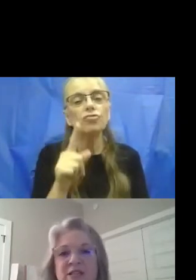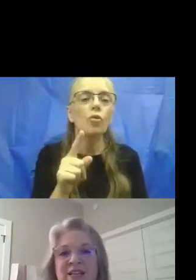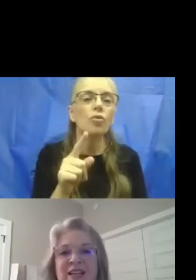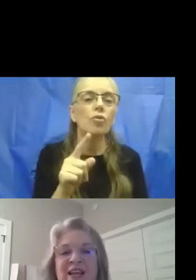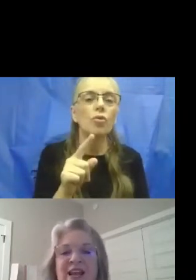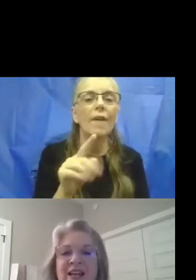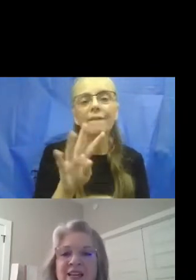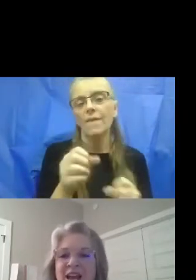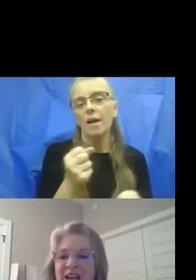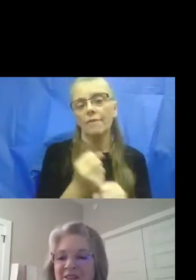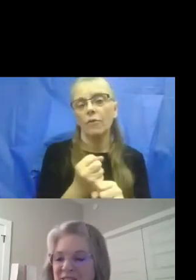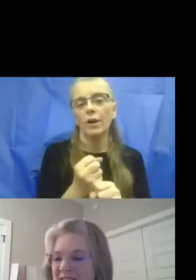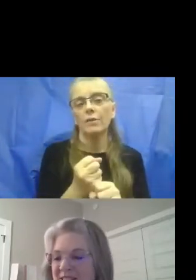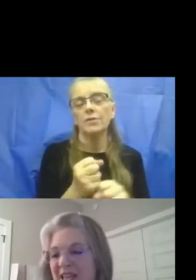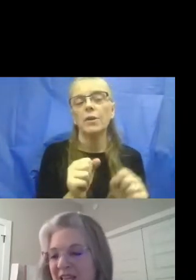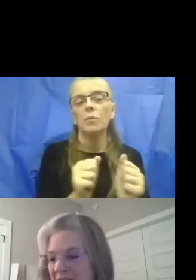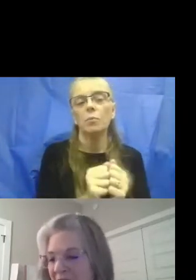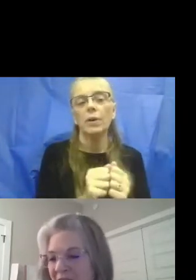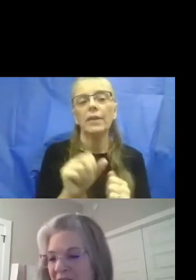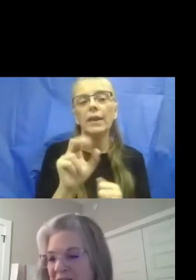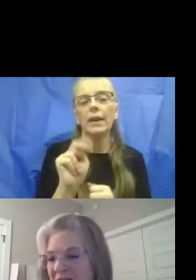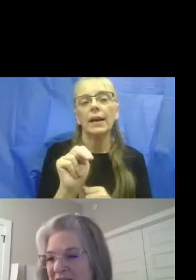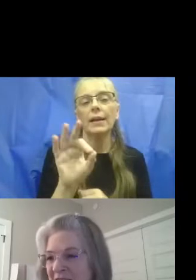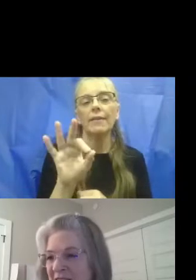4 years. And I have to say,